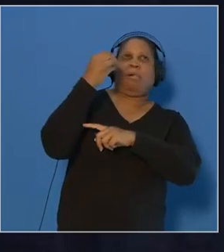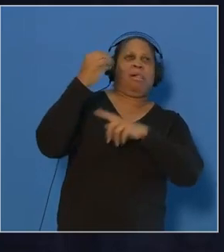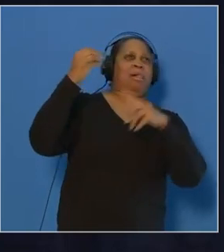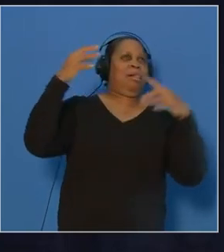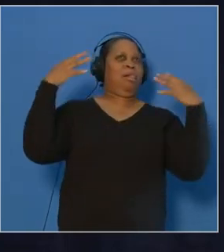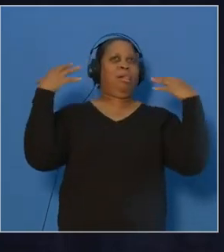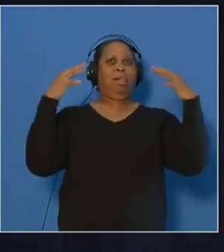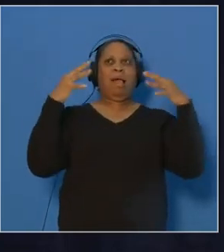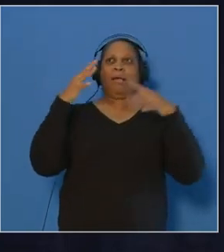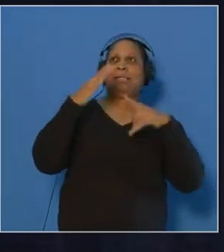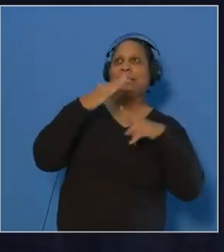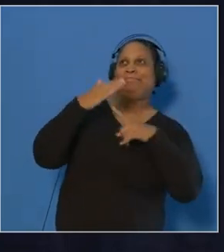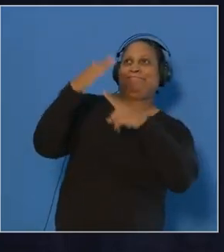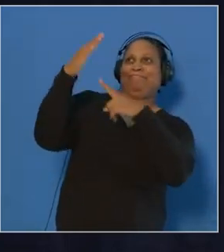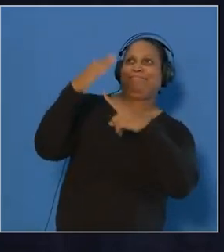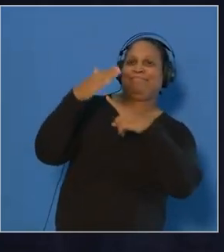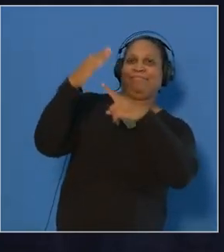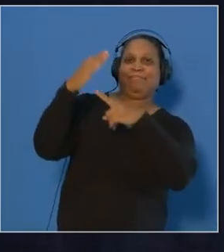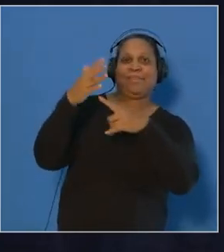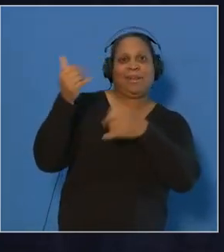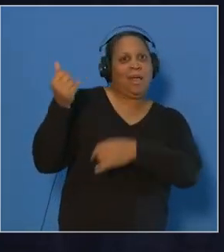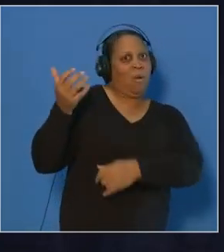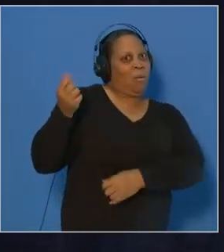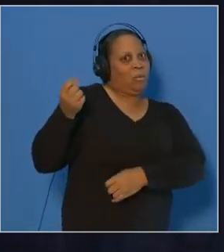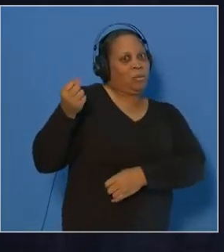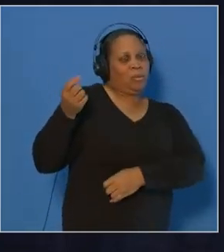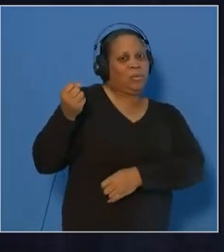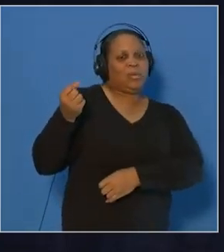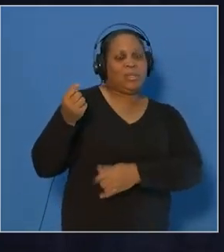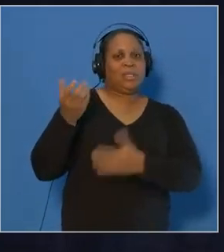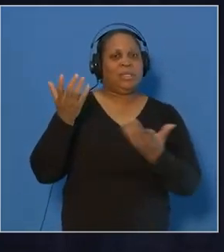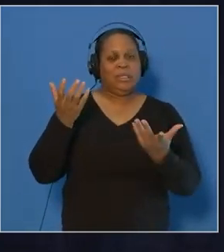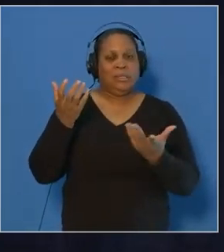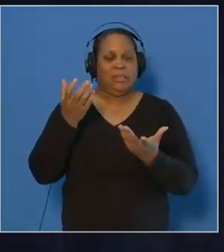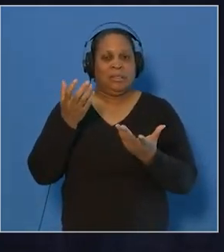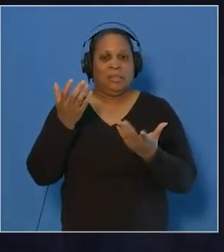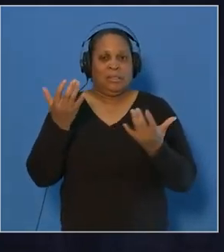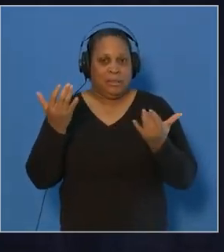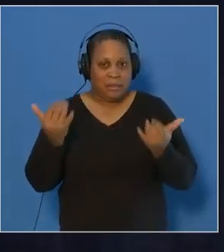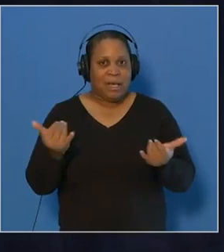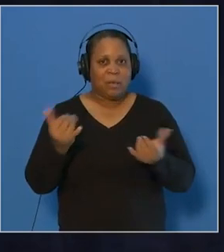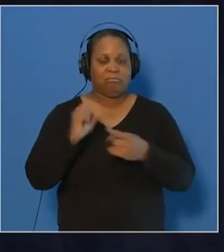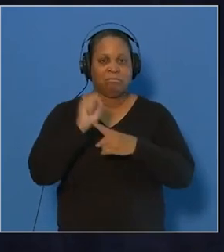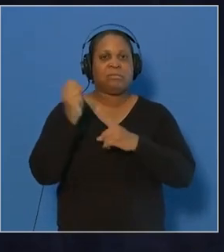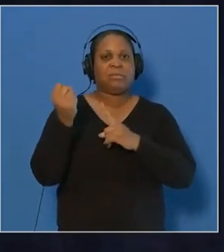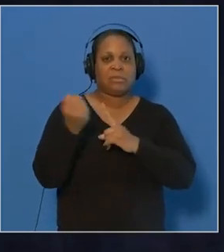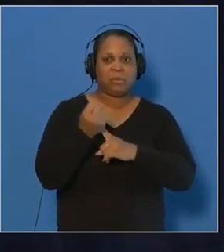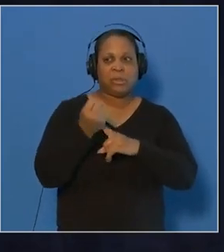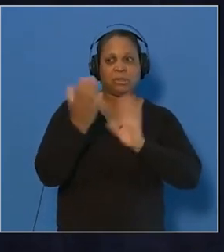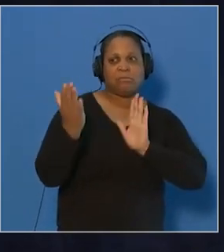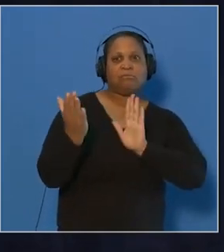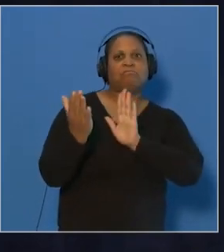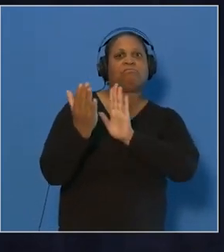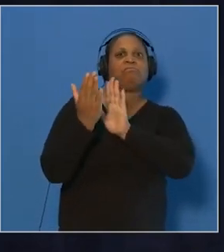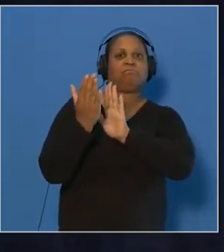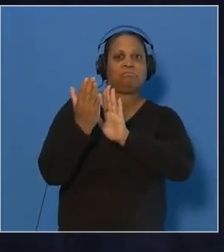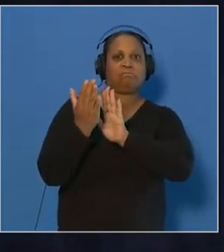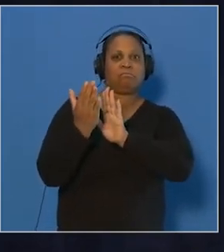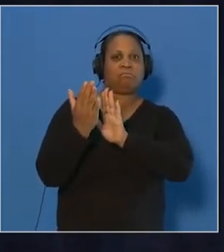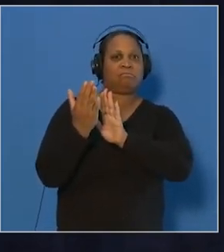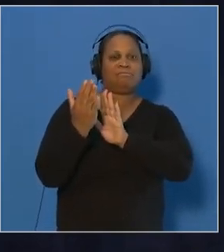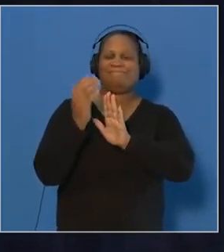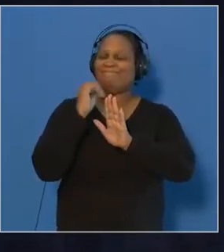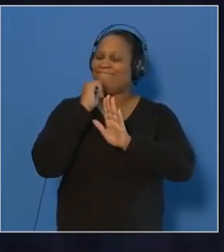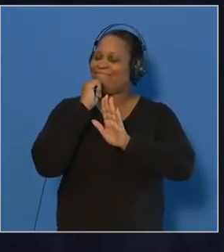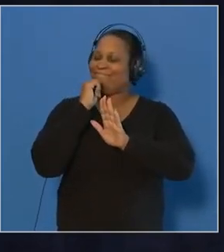loudest kite are currently on hold. And so, given the situation we face from this